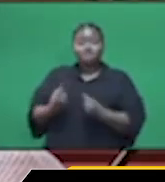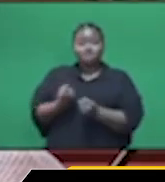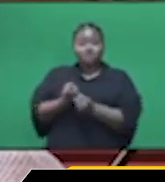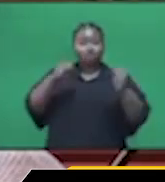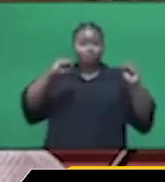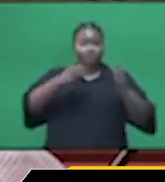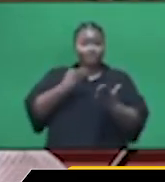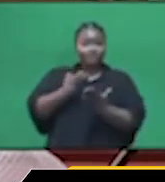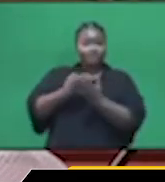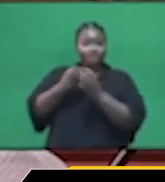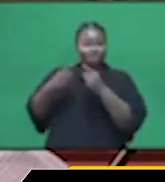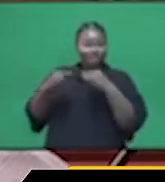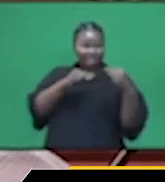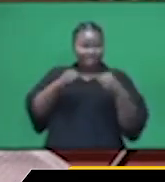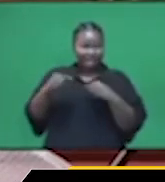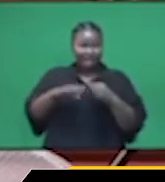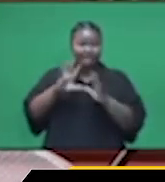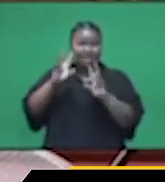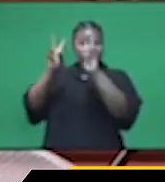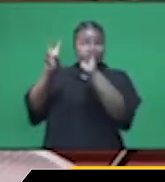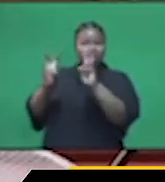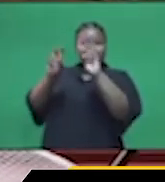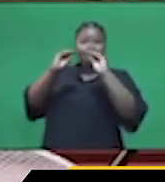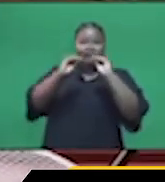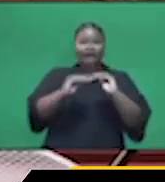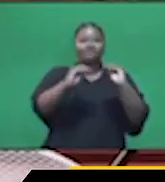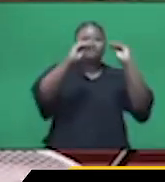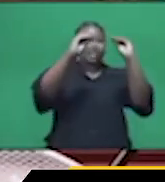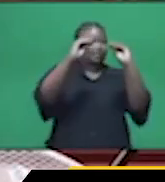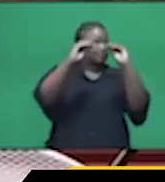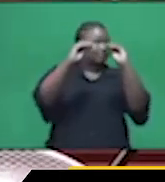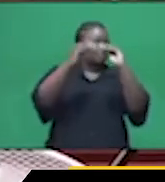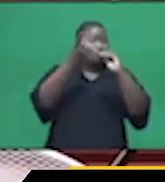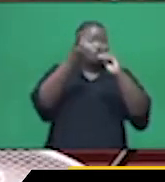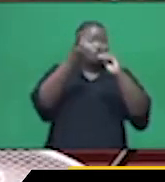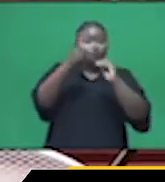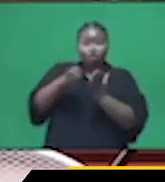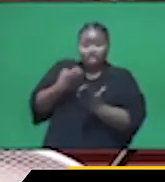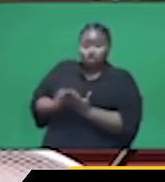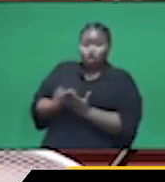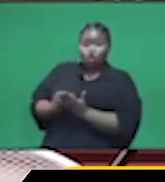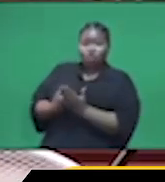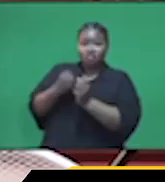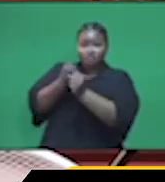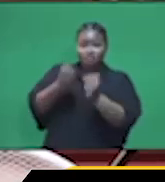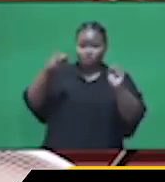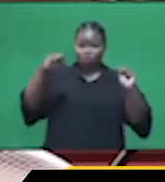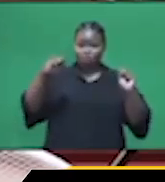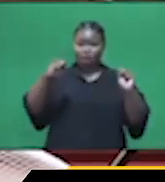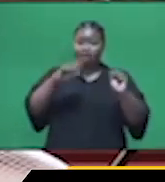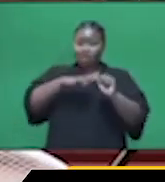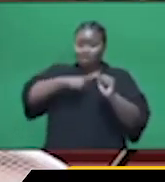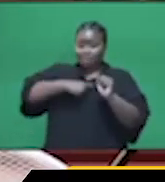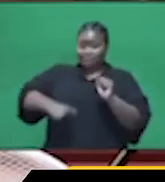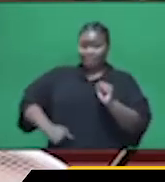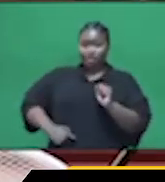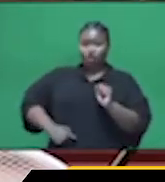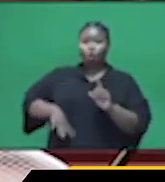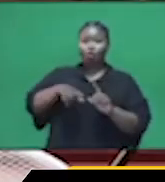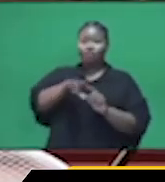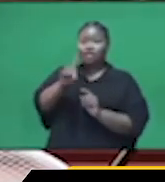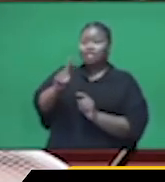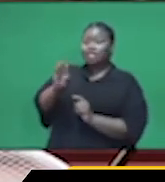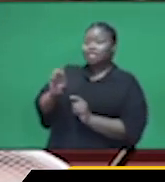theme Defend, Rebuild, and Advance the Struggle for Economic Freedom. The President of Pudemo,